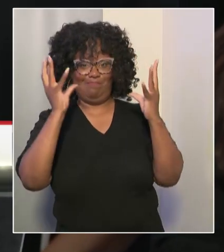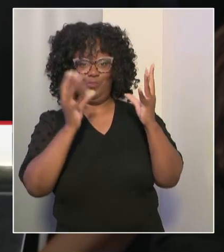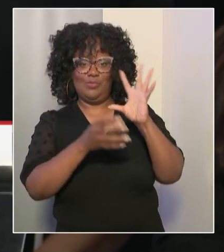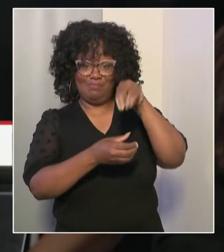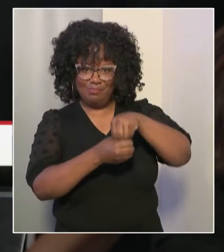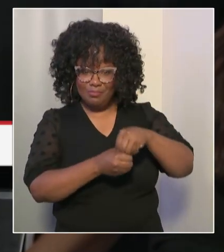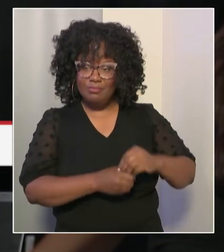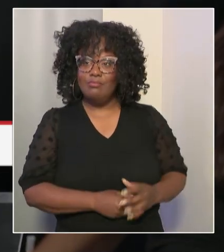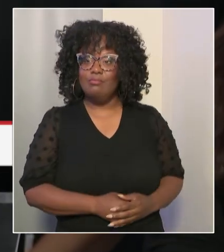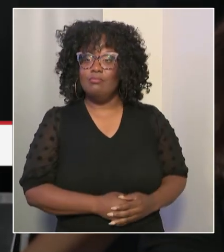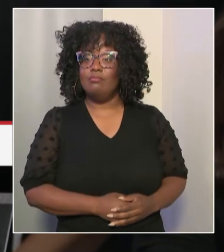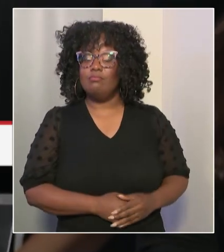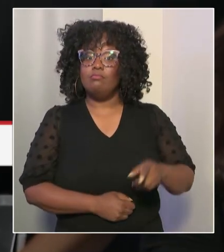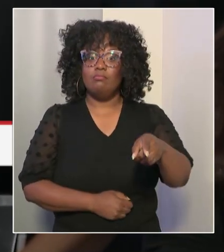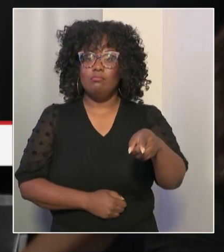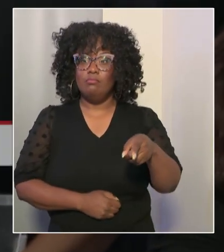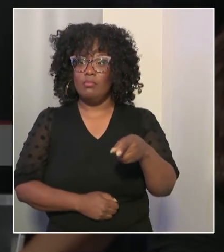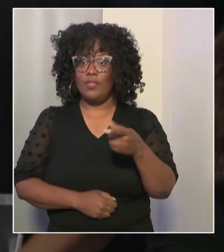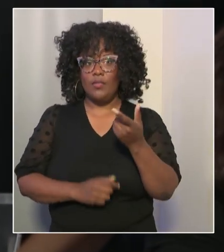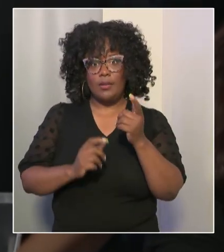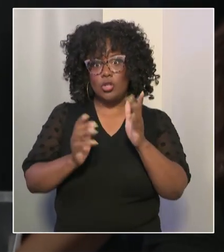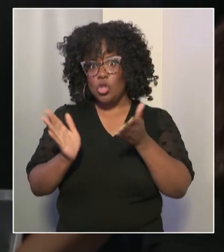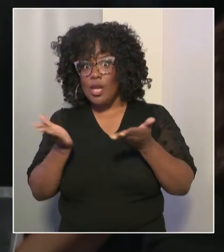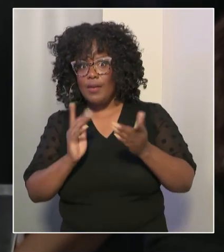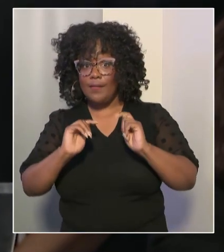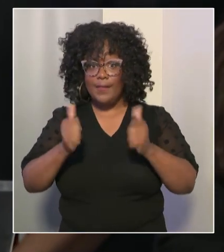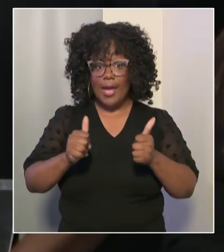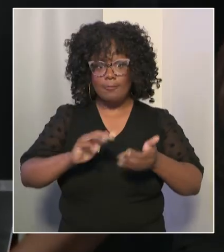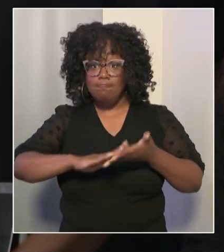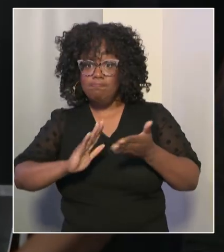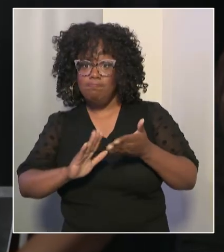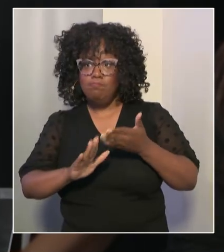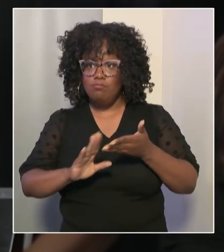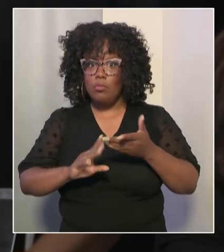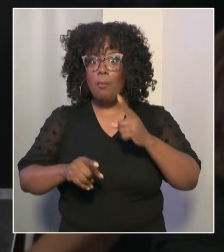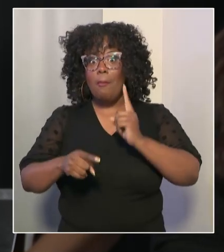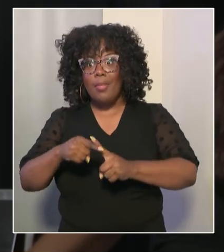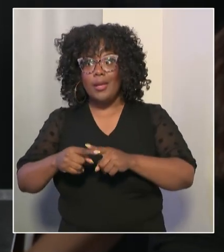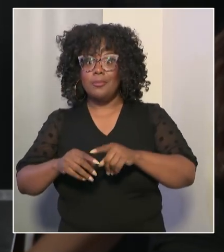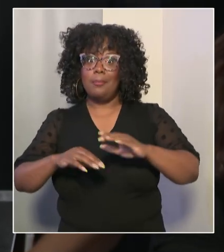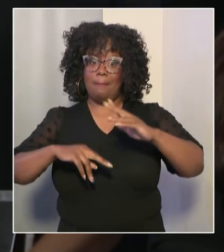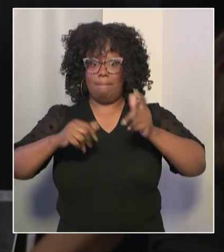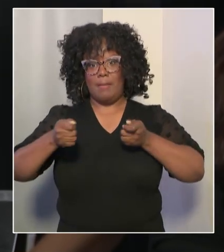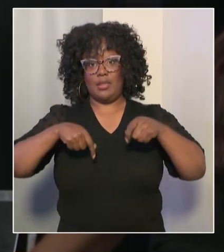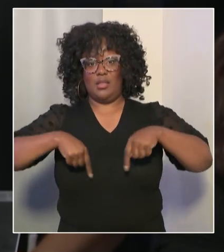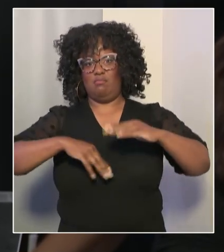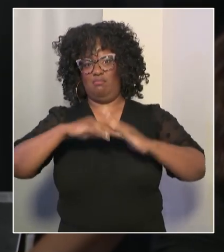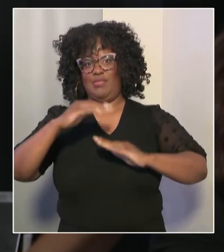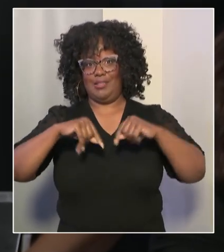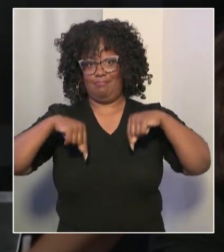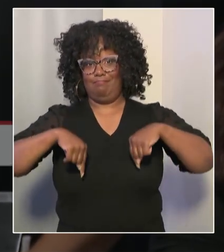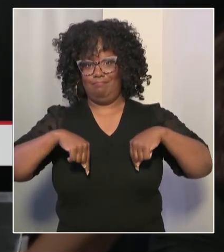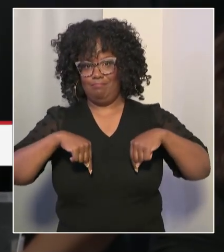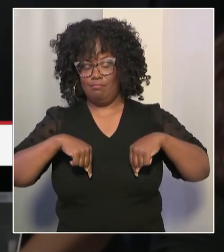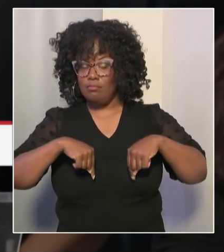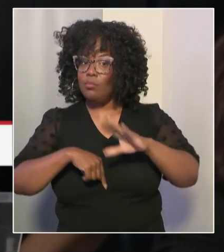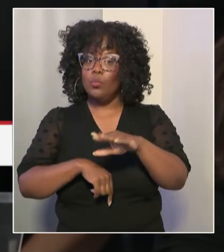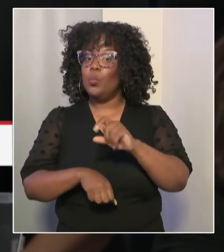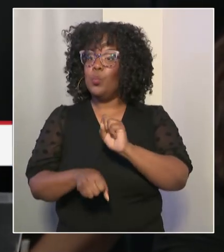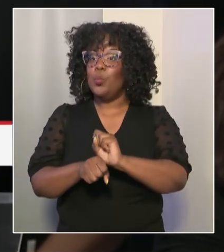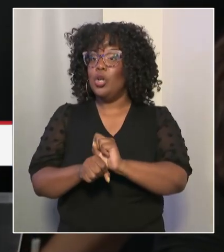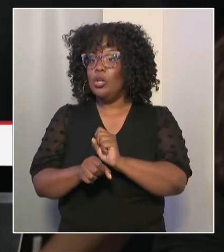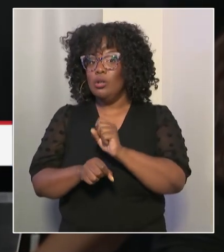instrumental in managing this very building over his 22-year career, serving as the department's supply